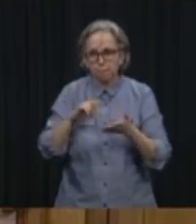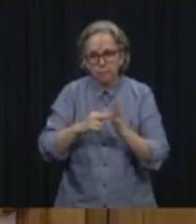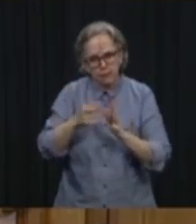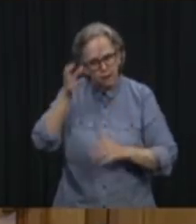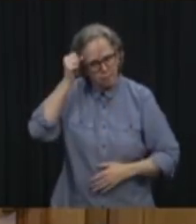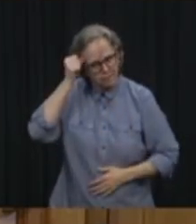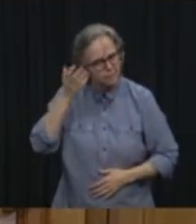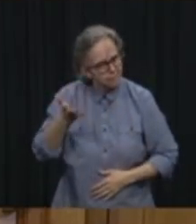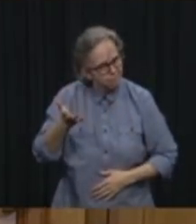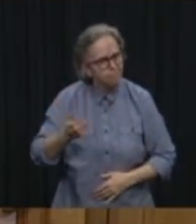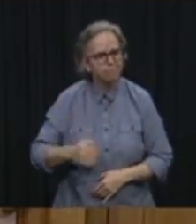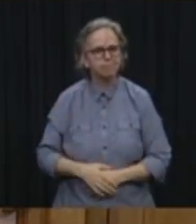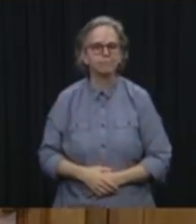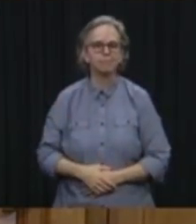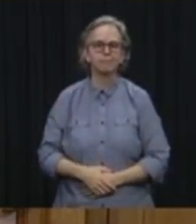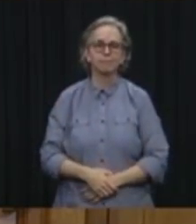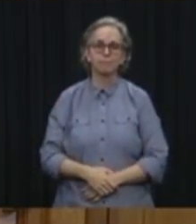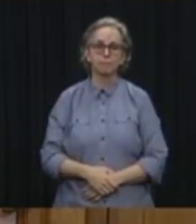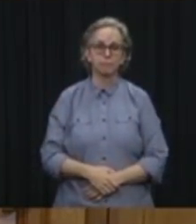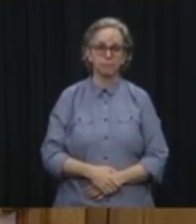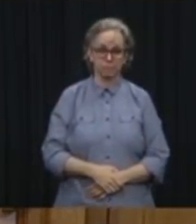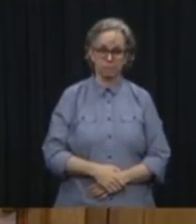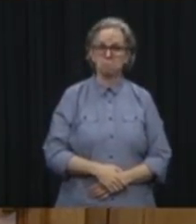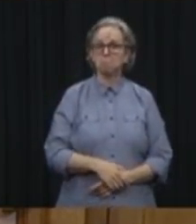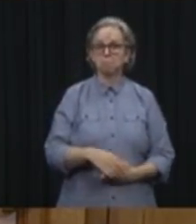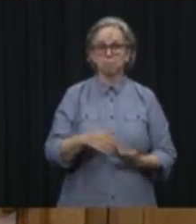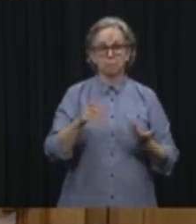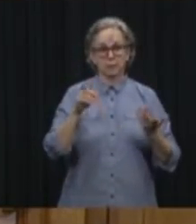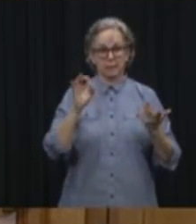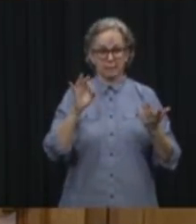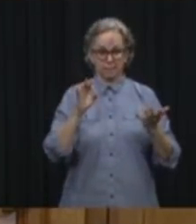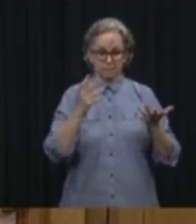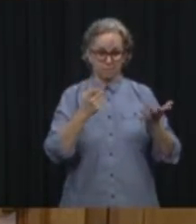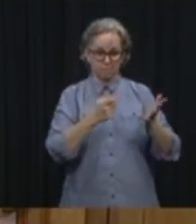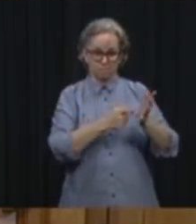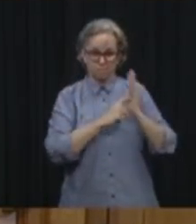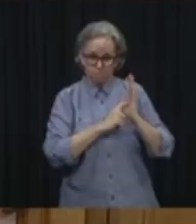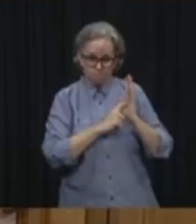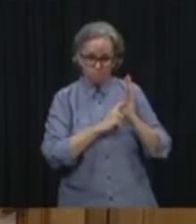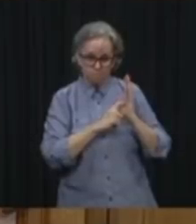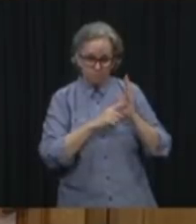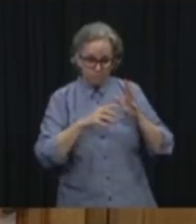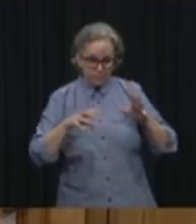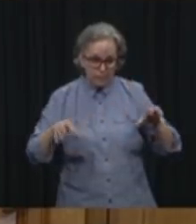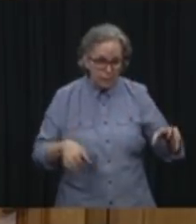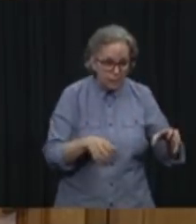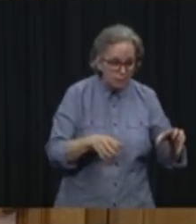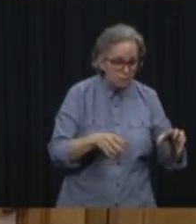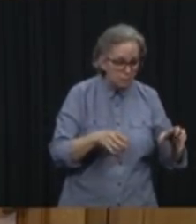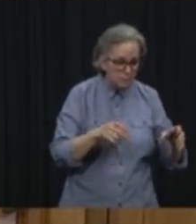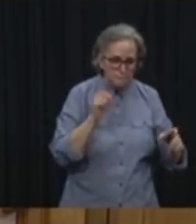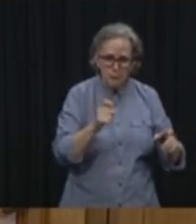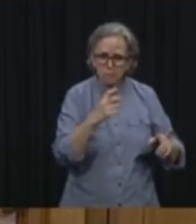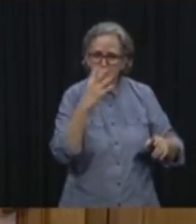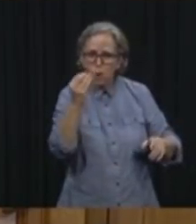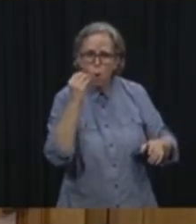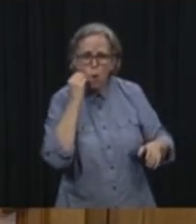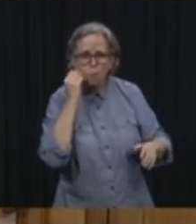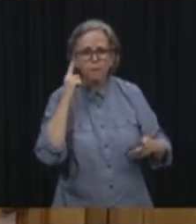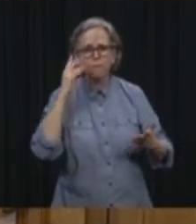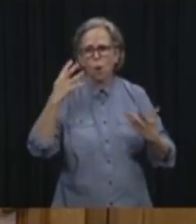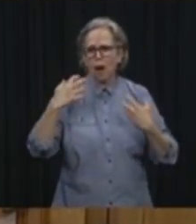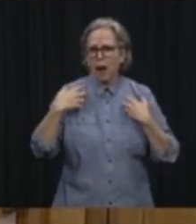Leaving home for essential activities is permitted, for health and safety, for